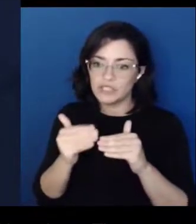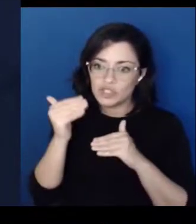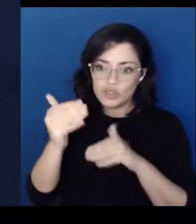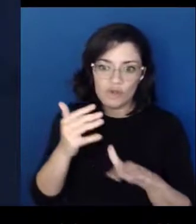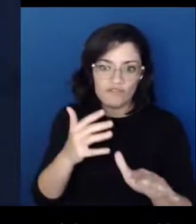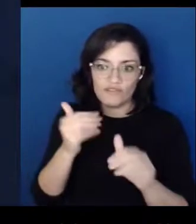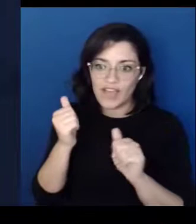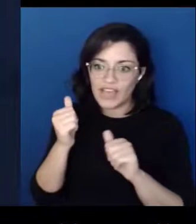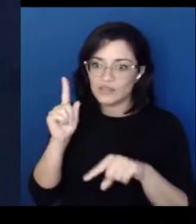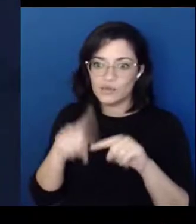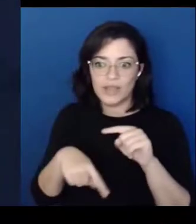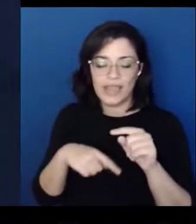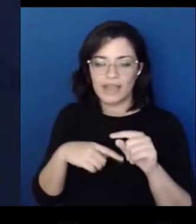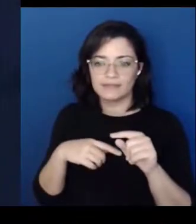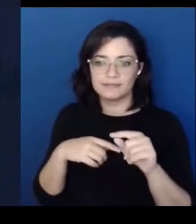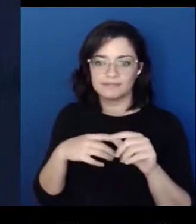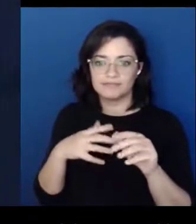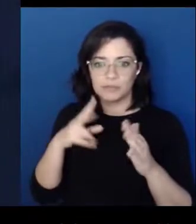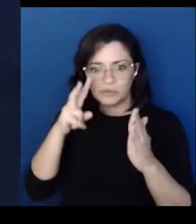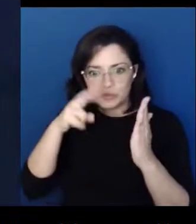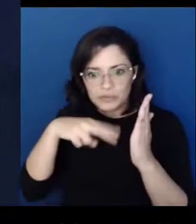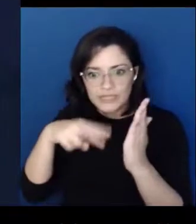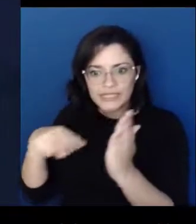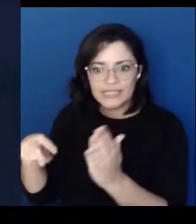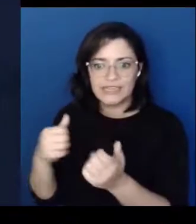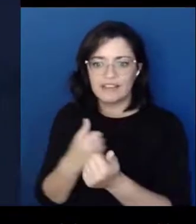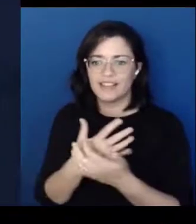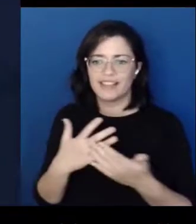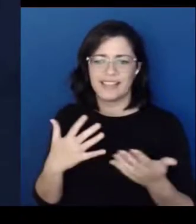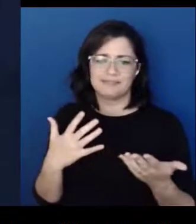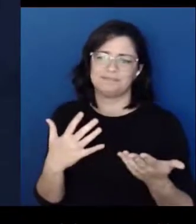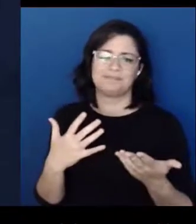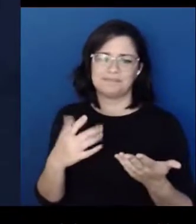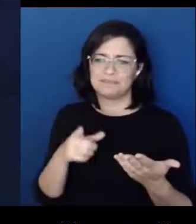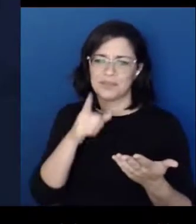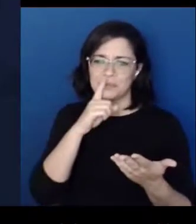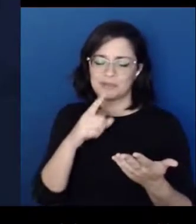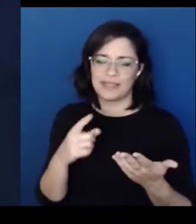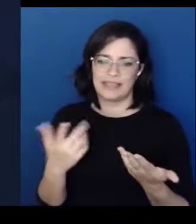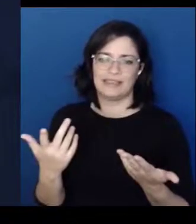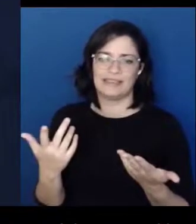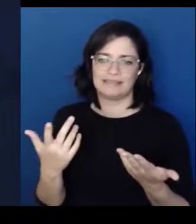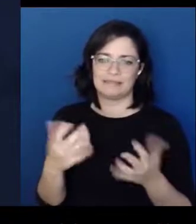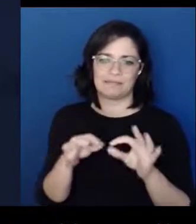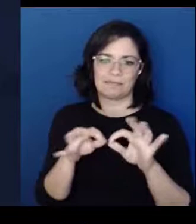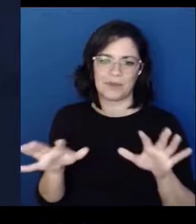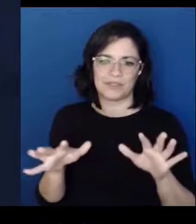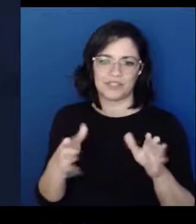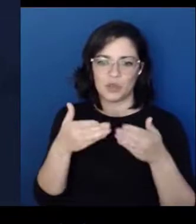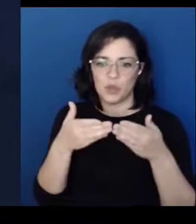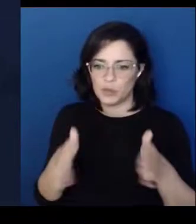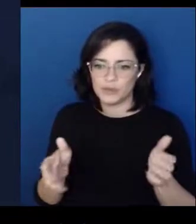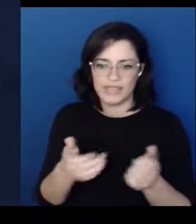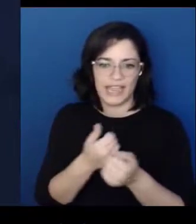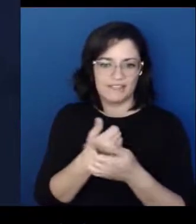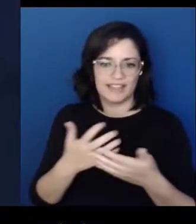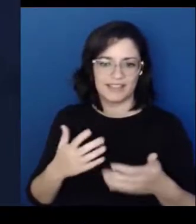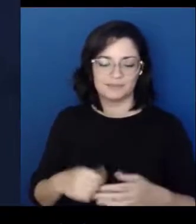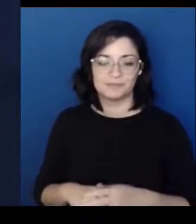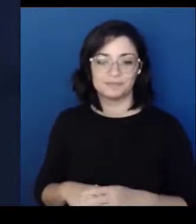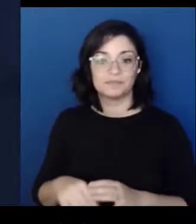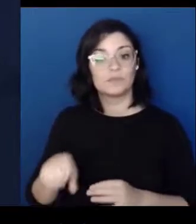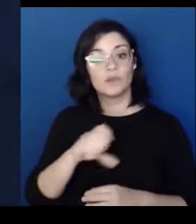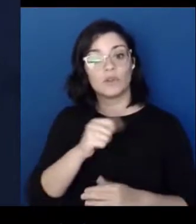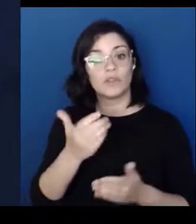the captioning. So it's almost a moot issue because you're losing everything. And the other thing that recently came to